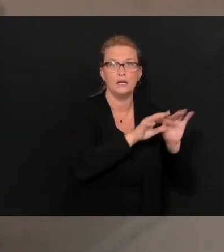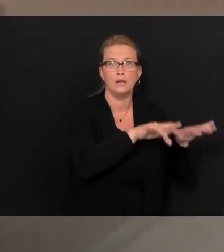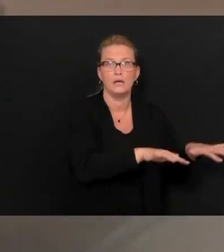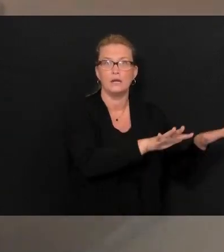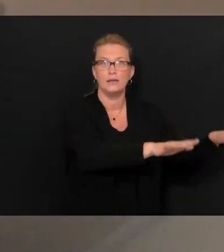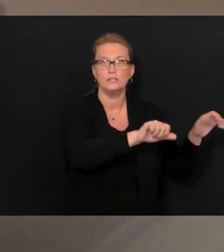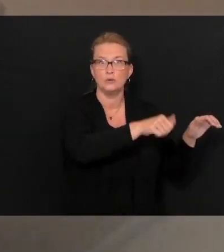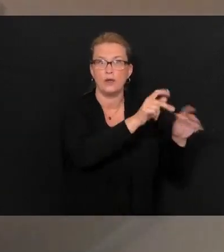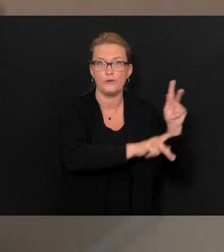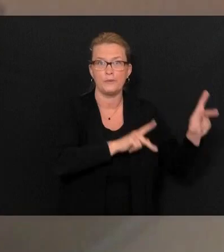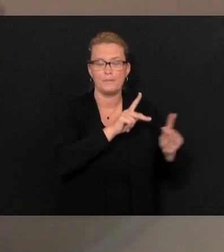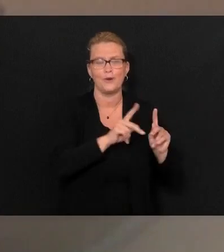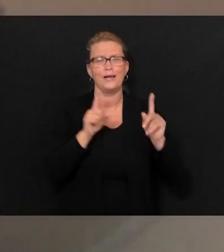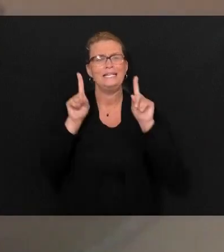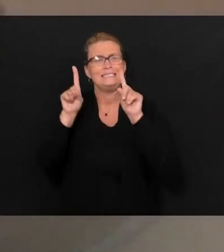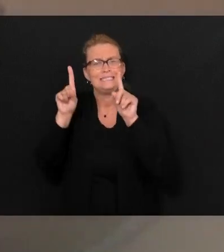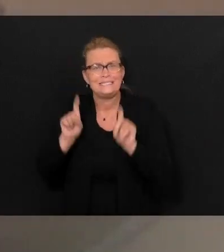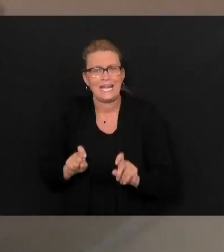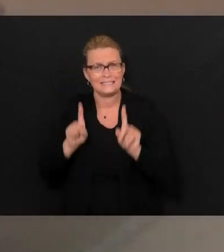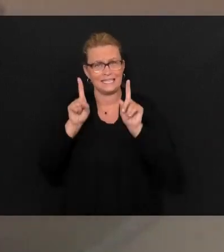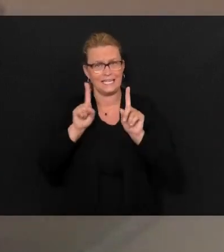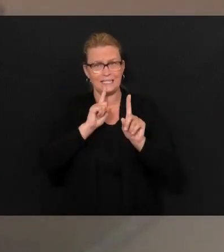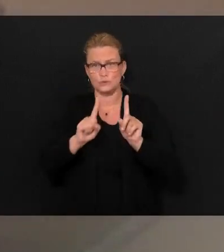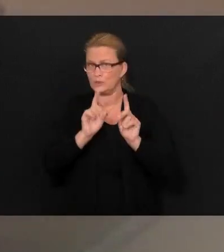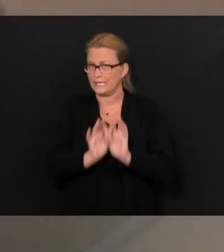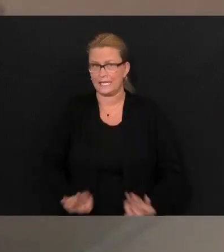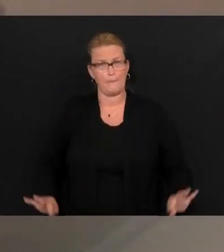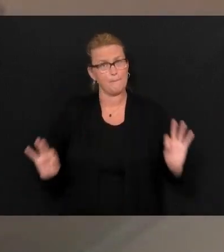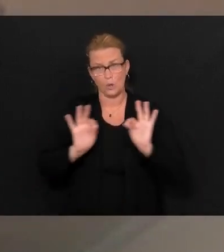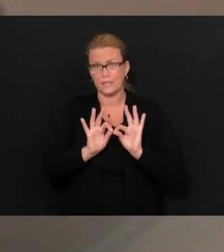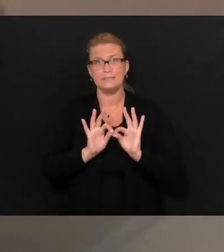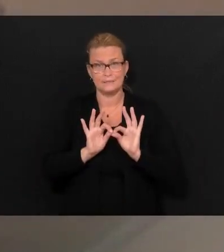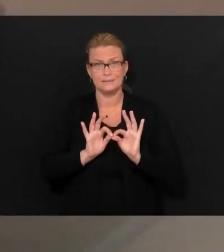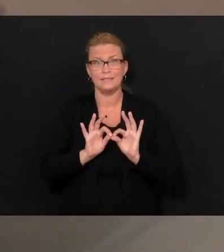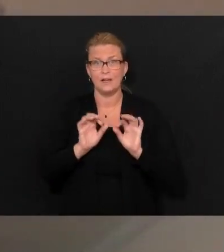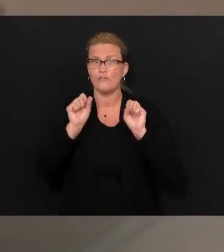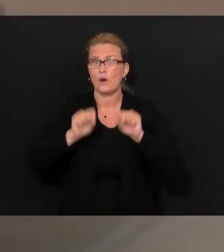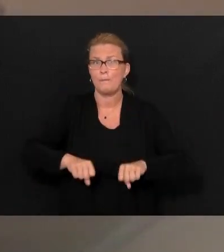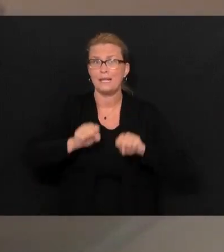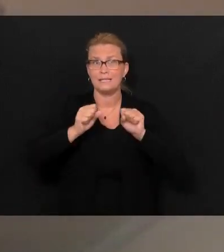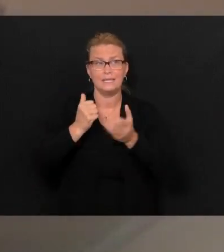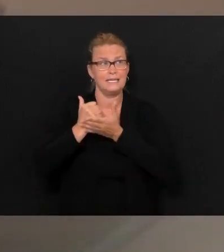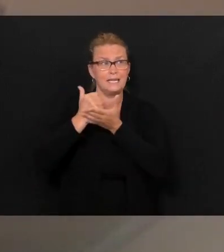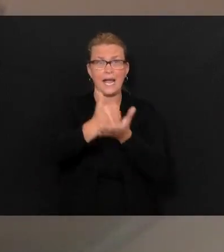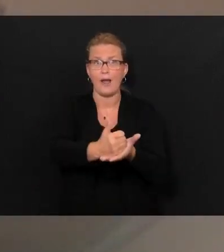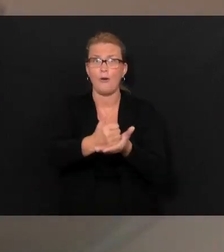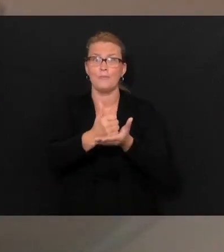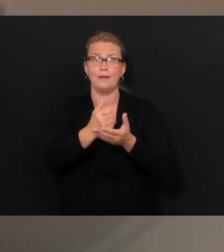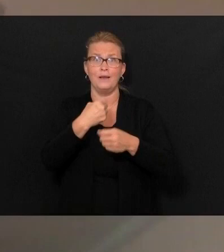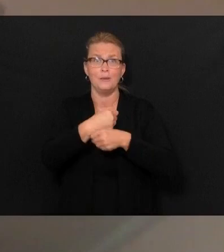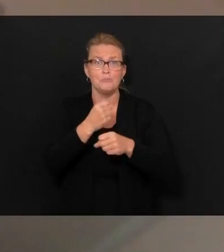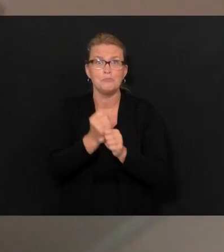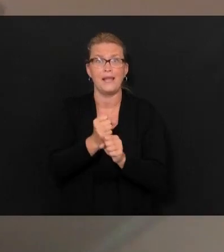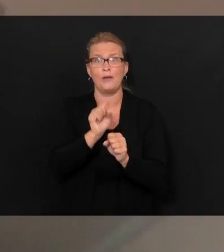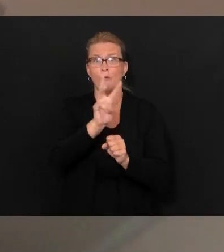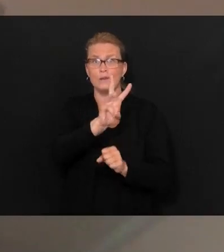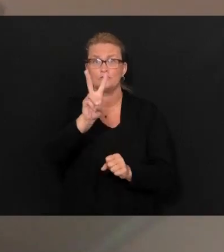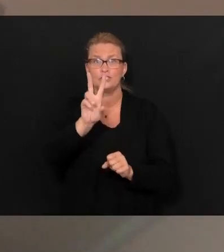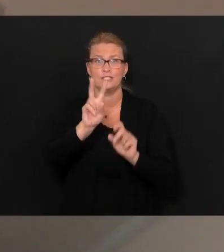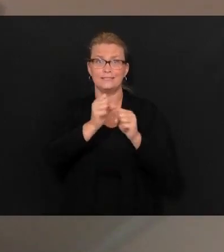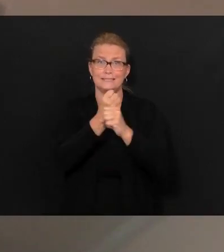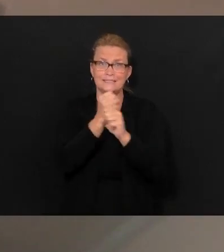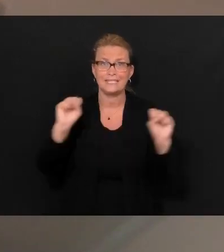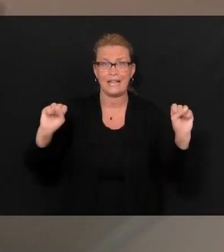testing becomes really the cornerstone of our ability to continue to help make West Virginia a safe place for